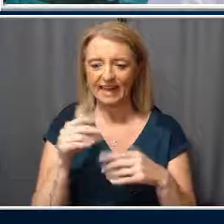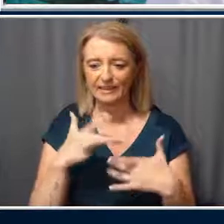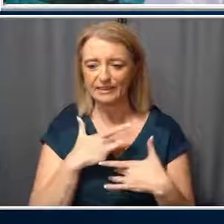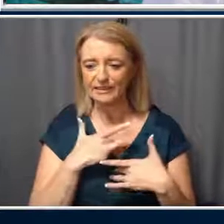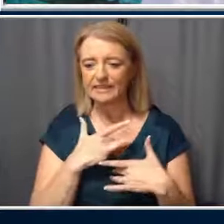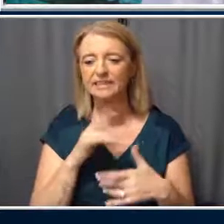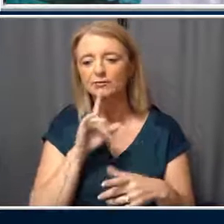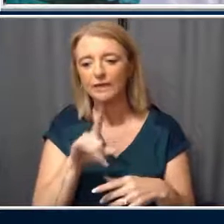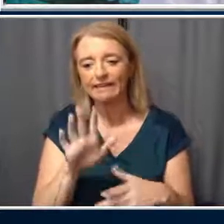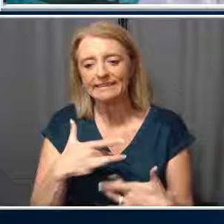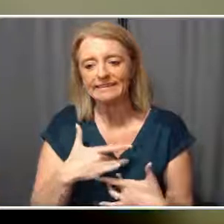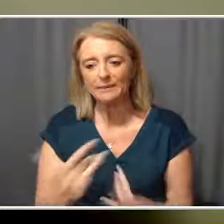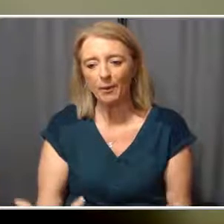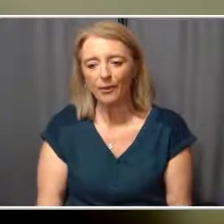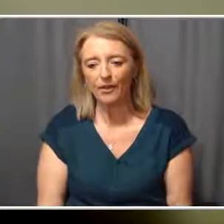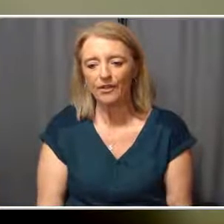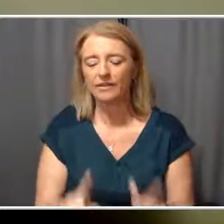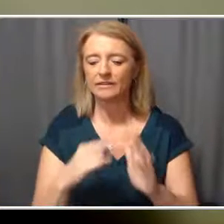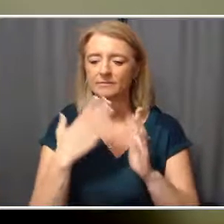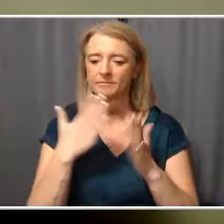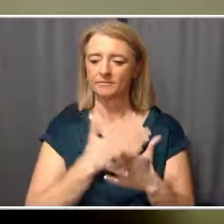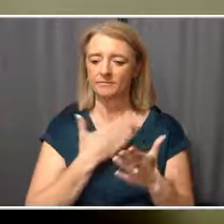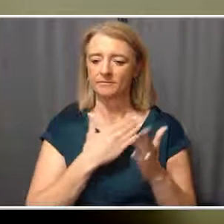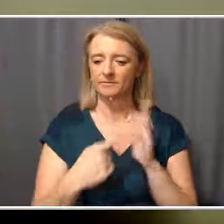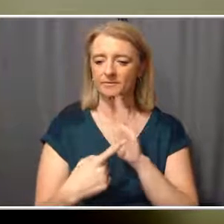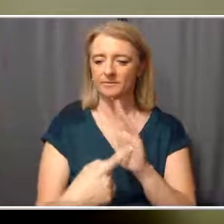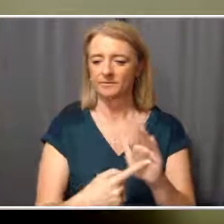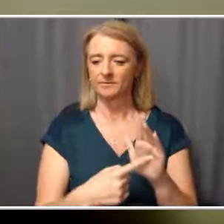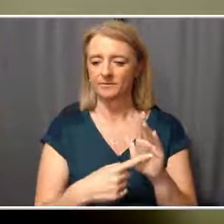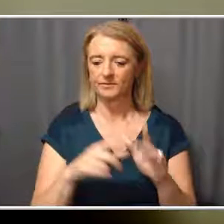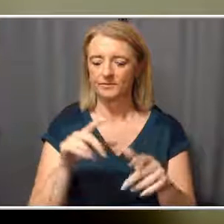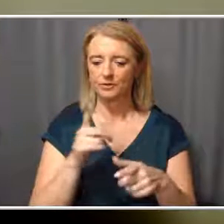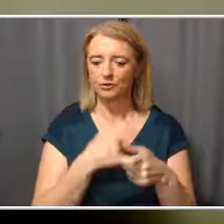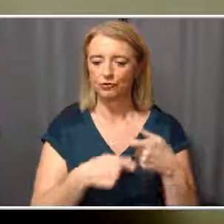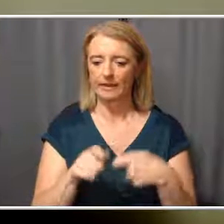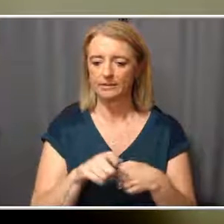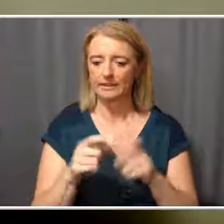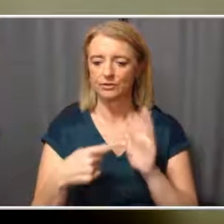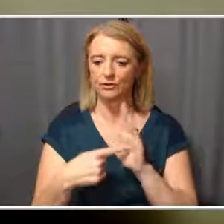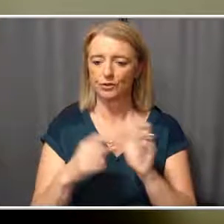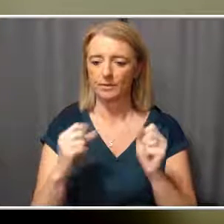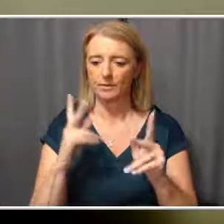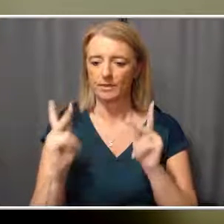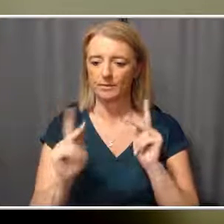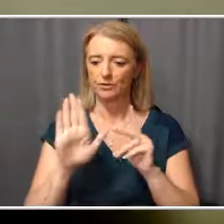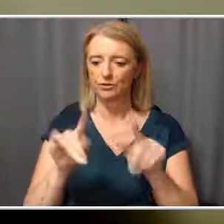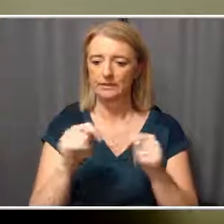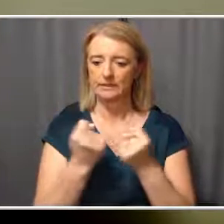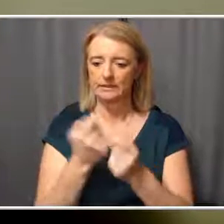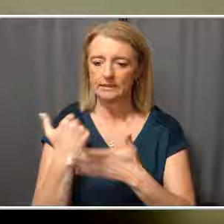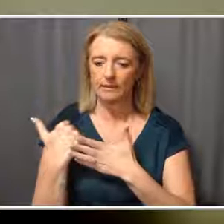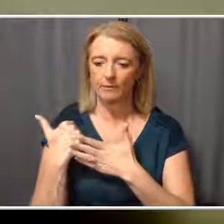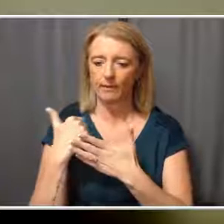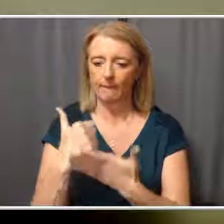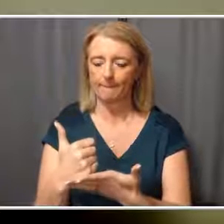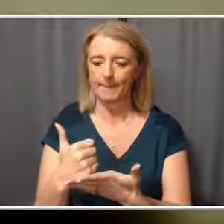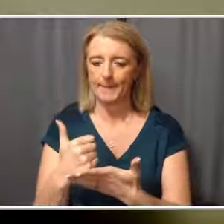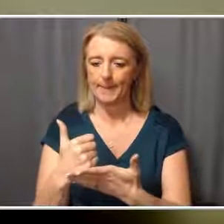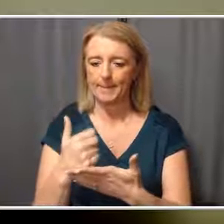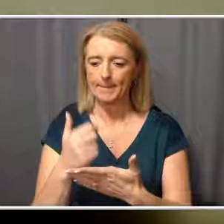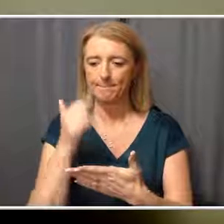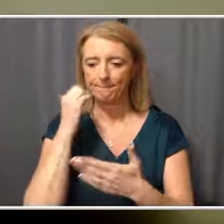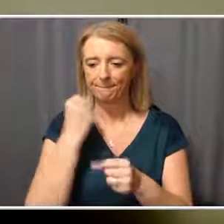McGee, our guests, with just that exquisite skill to do that. But I was going to say, after watching that video, I would rather have you do a Whipple